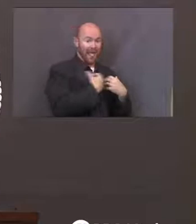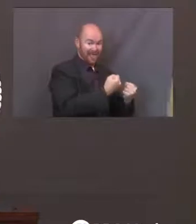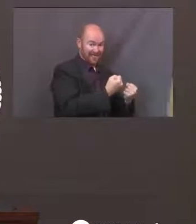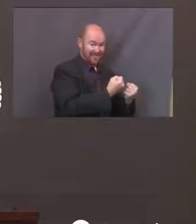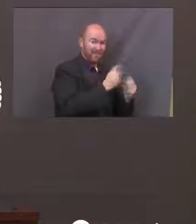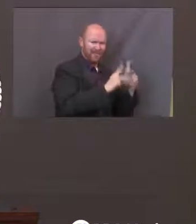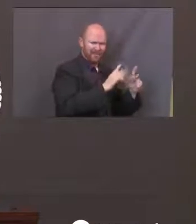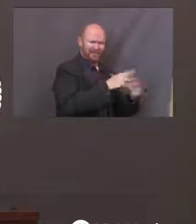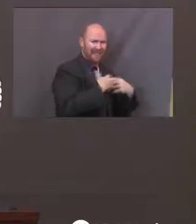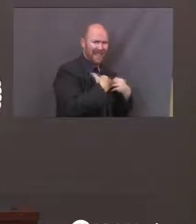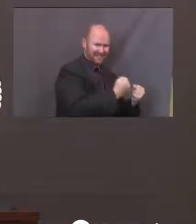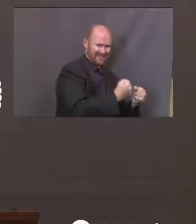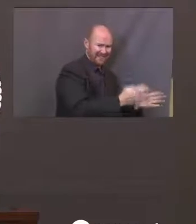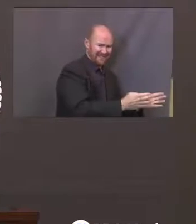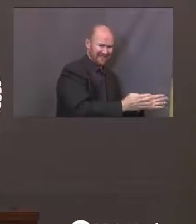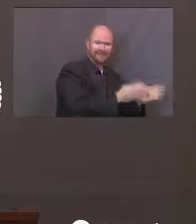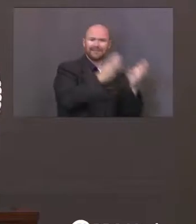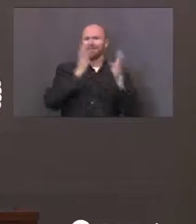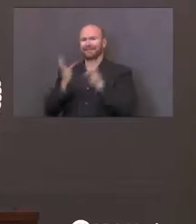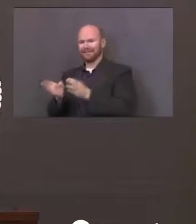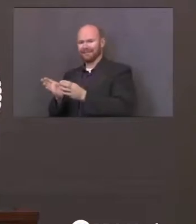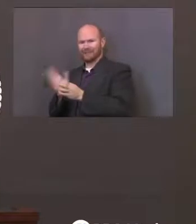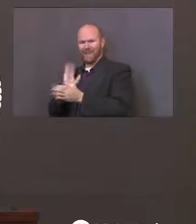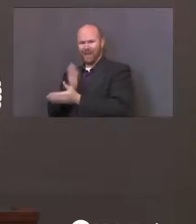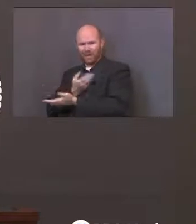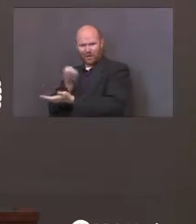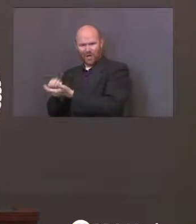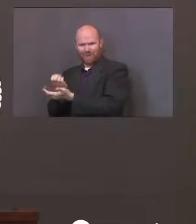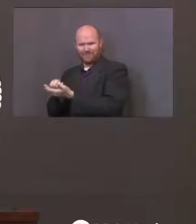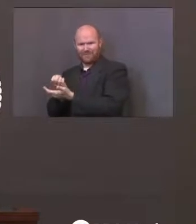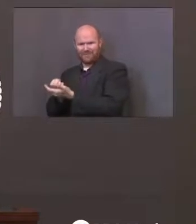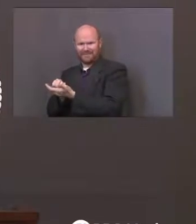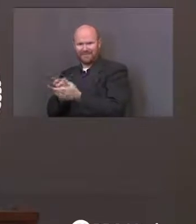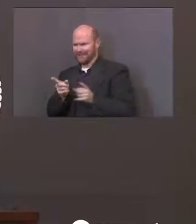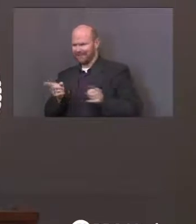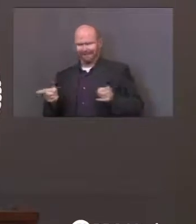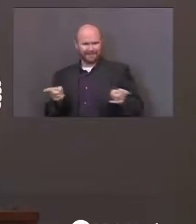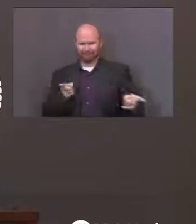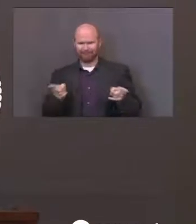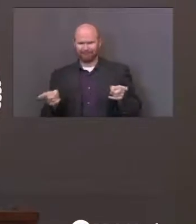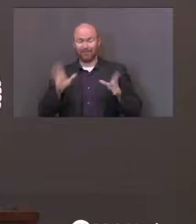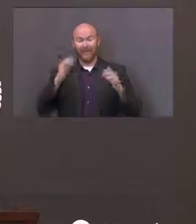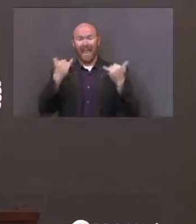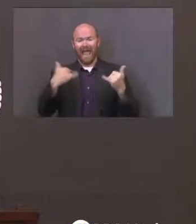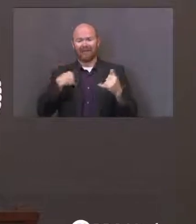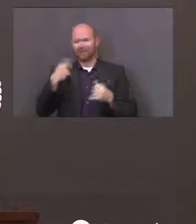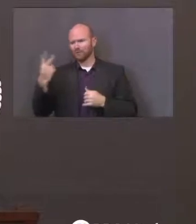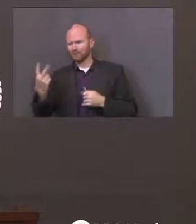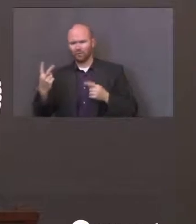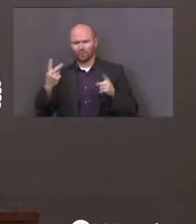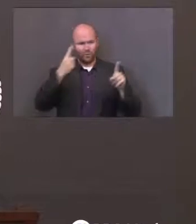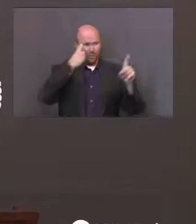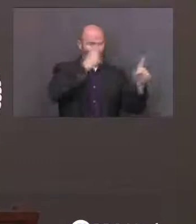economic side. And what we've done is we've really narrowed that into 2 major goals. These are